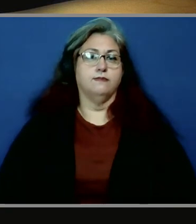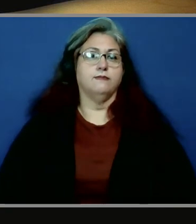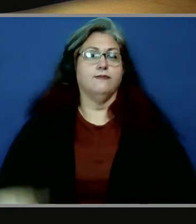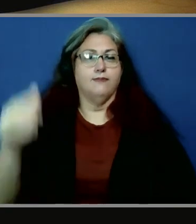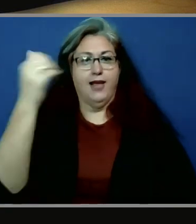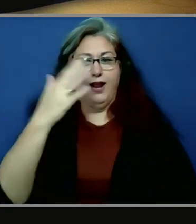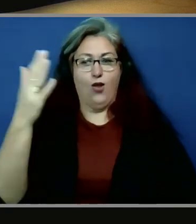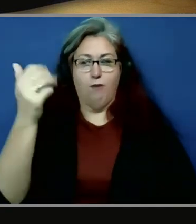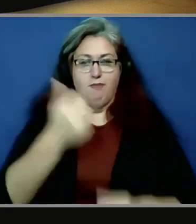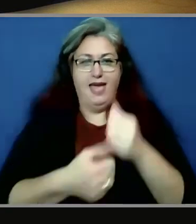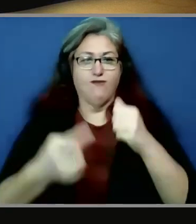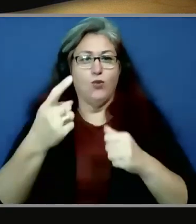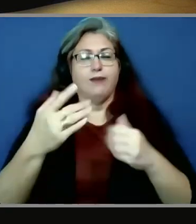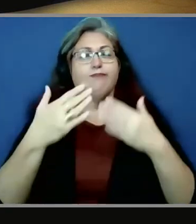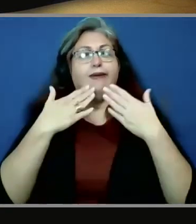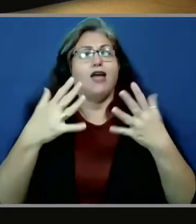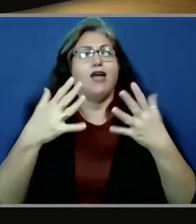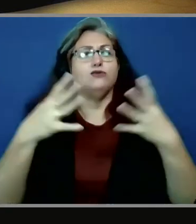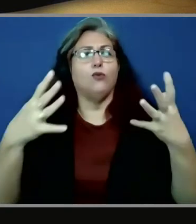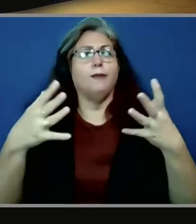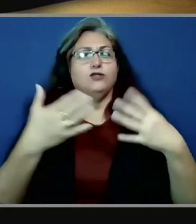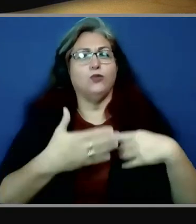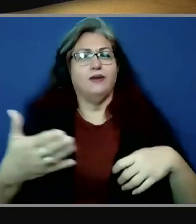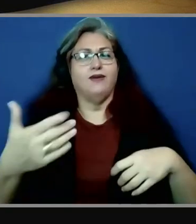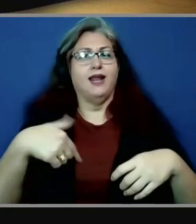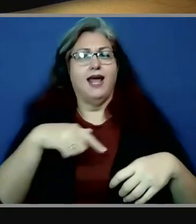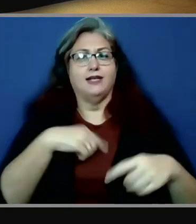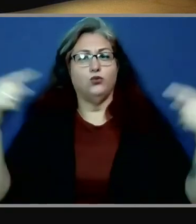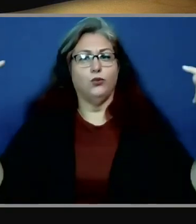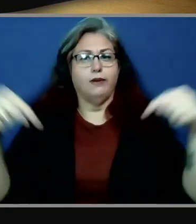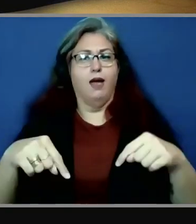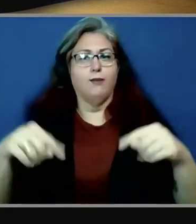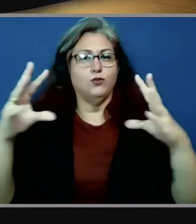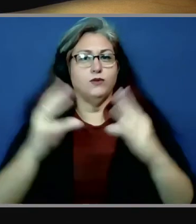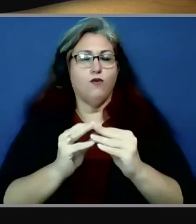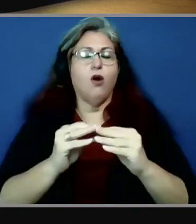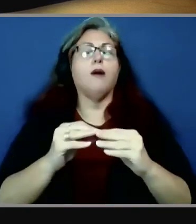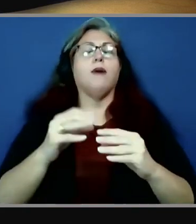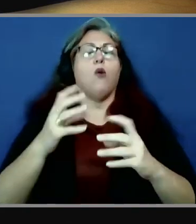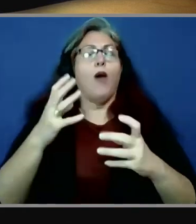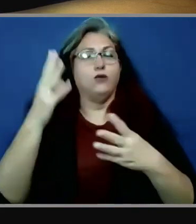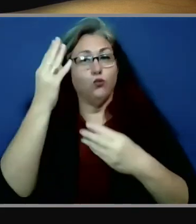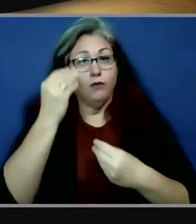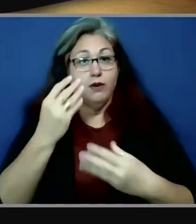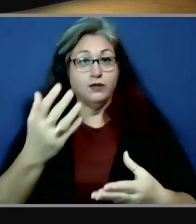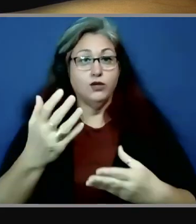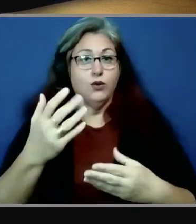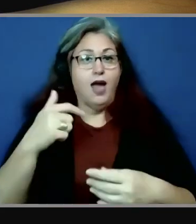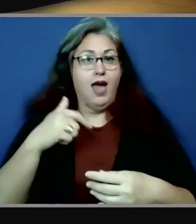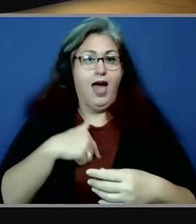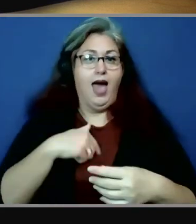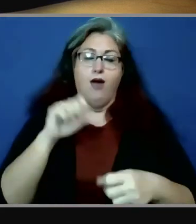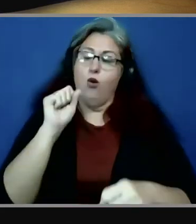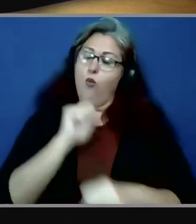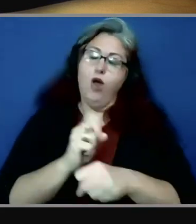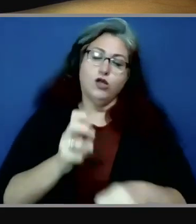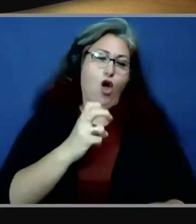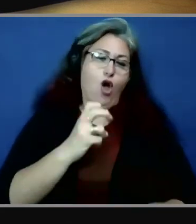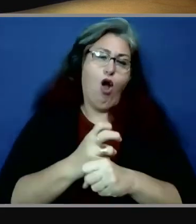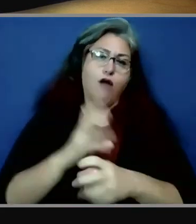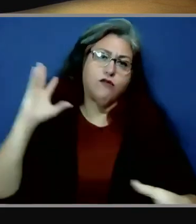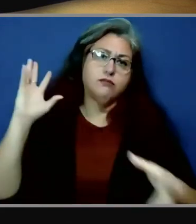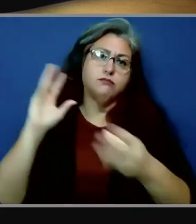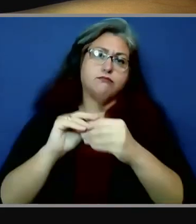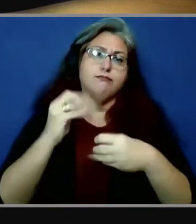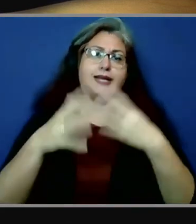Aloha, everyone, and thank you so much for inviting us to this forum. I'd just like to let you know that I have worked hard throughout these years to